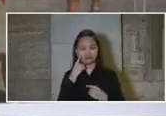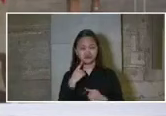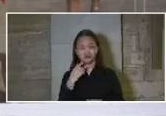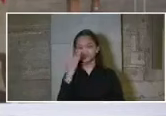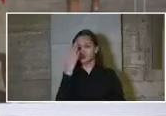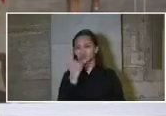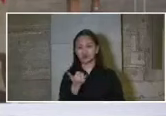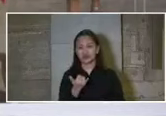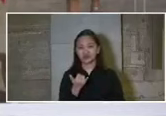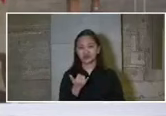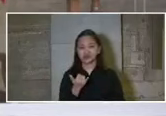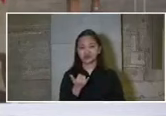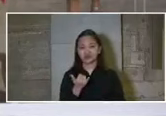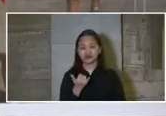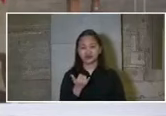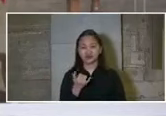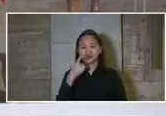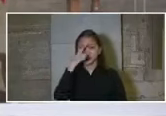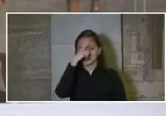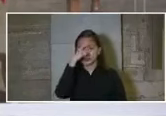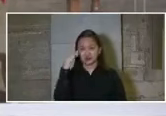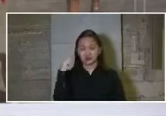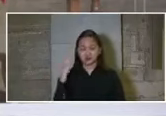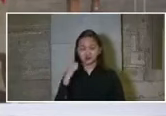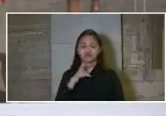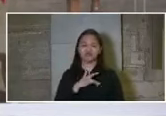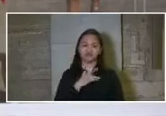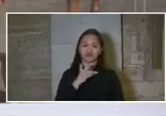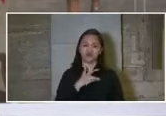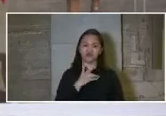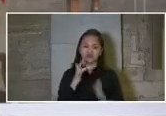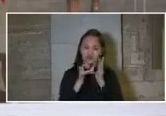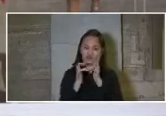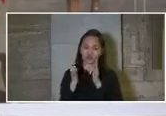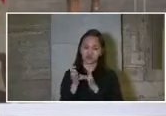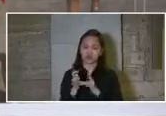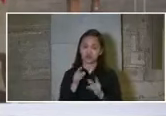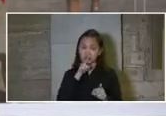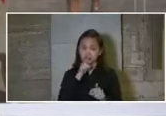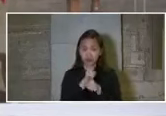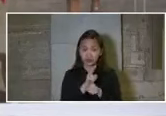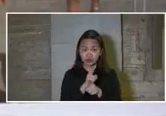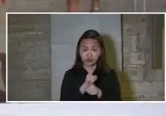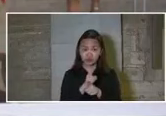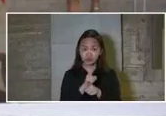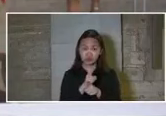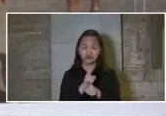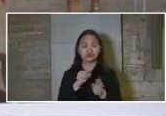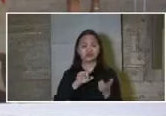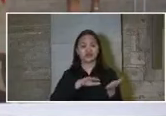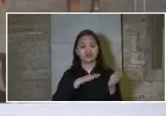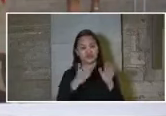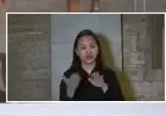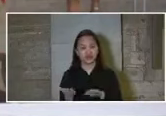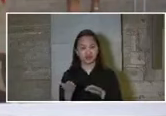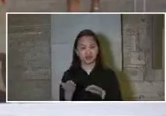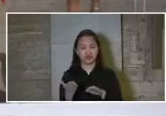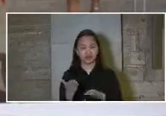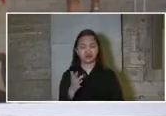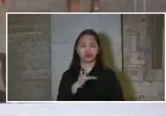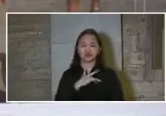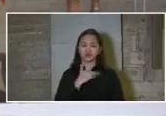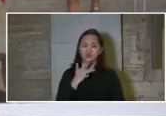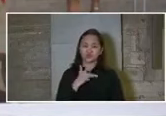Why? Because he still felt the reality of death. He still felt